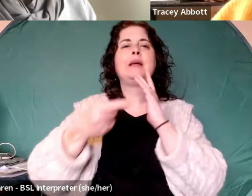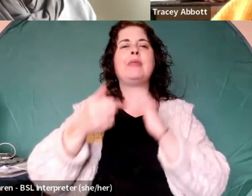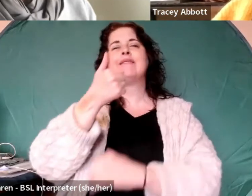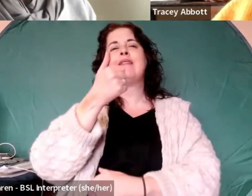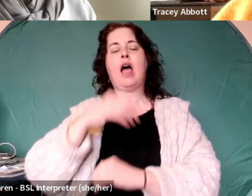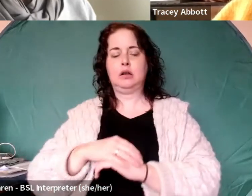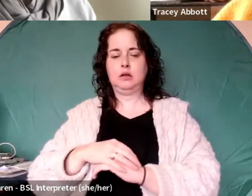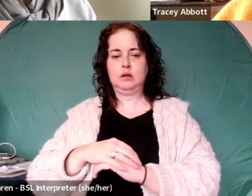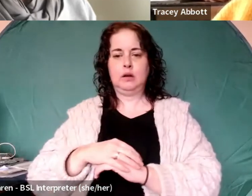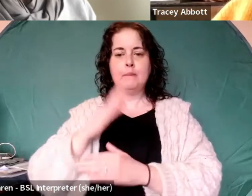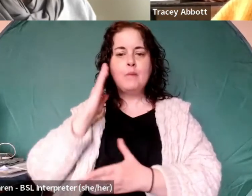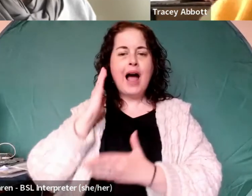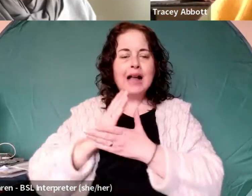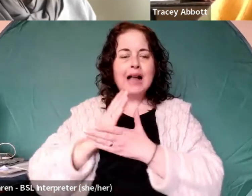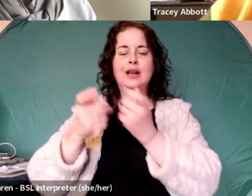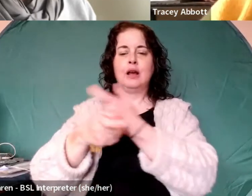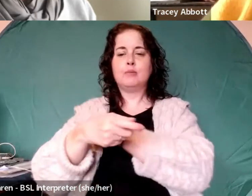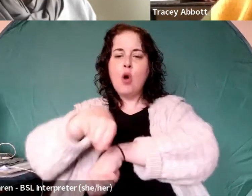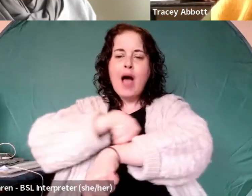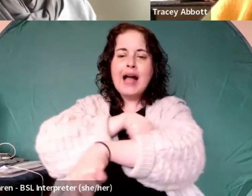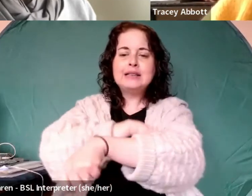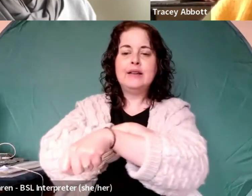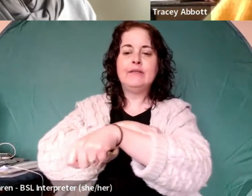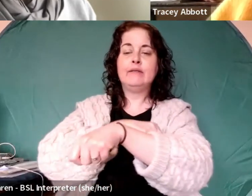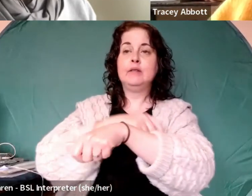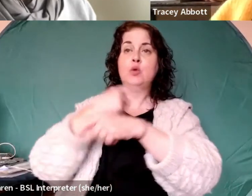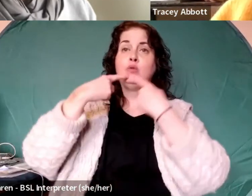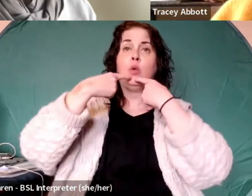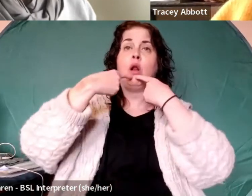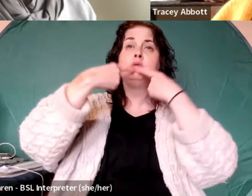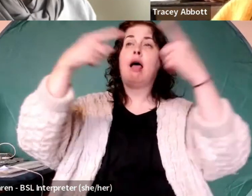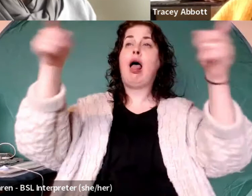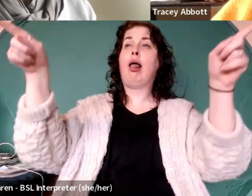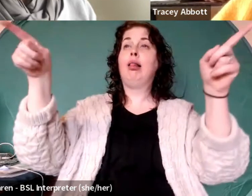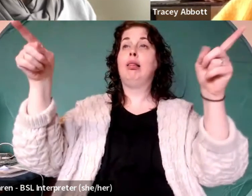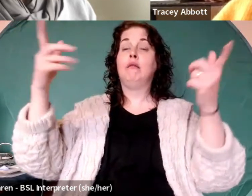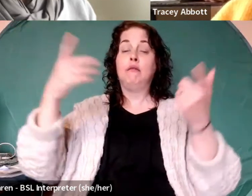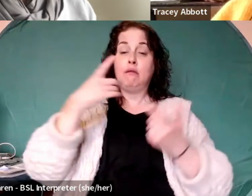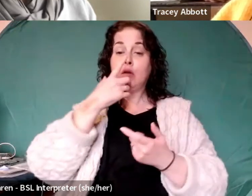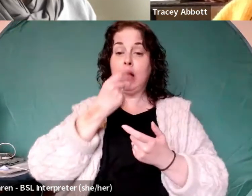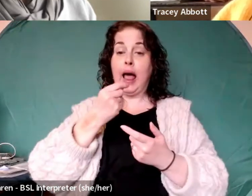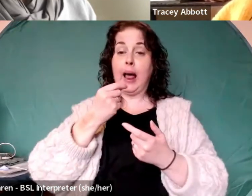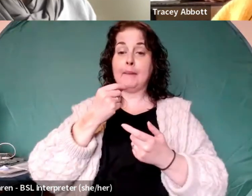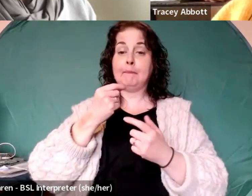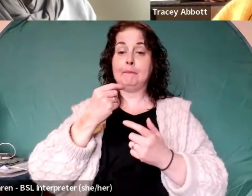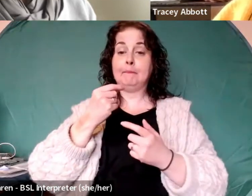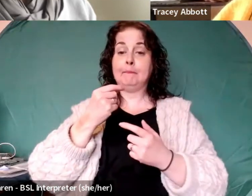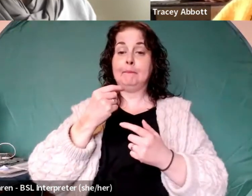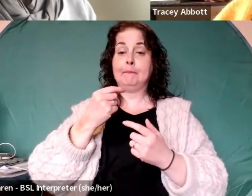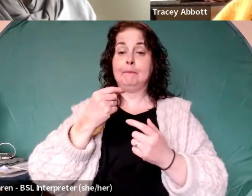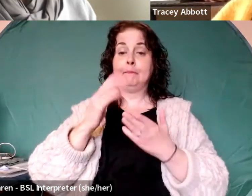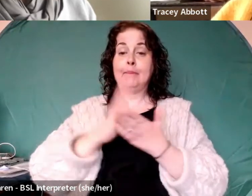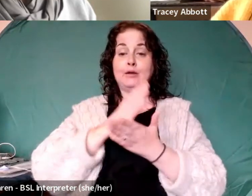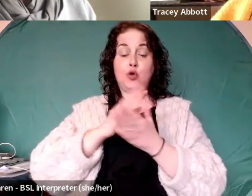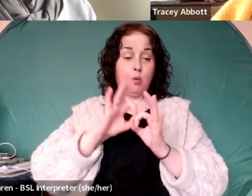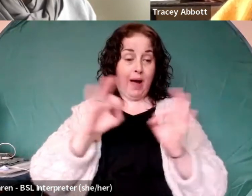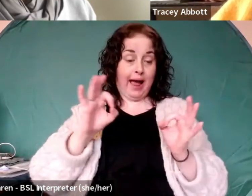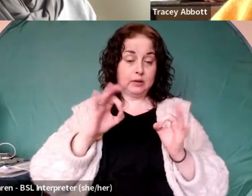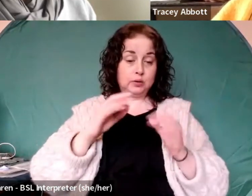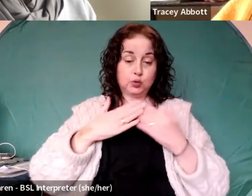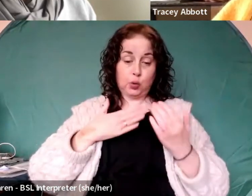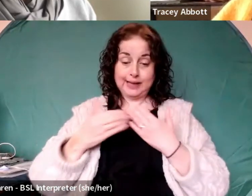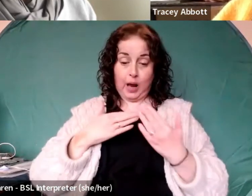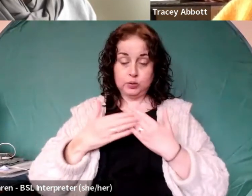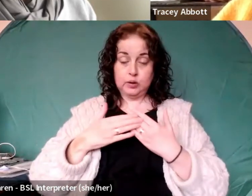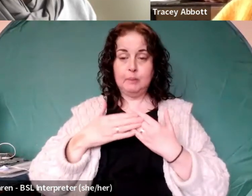But to really be proactive, you don't have to tell anyone. You can do it completely sub rosa, make sure everything's really quiet. But do